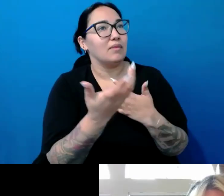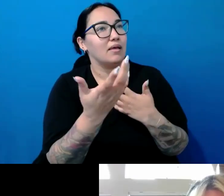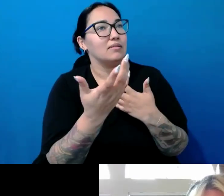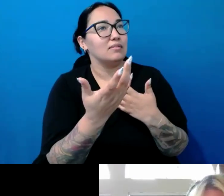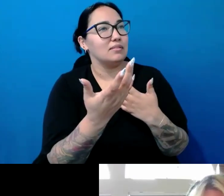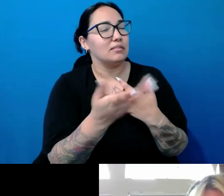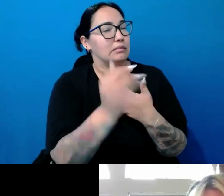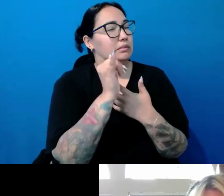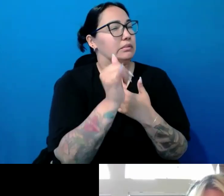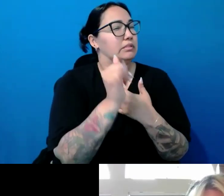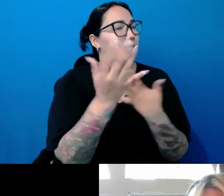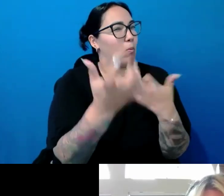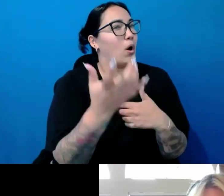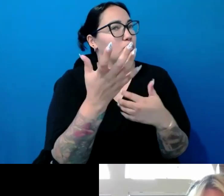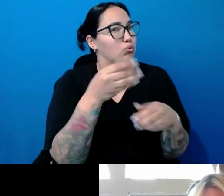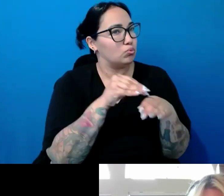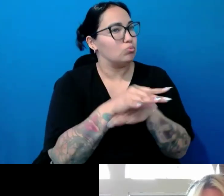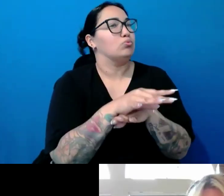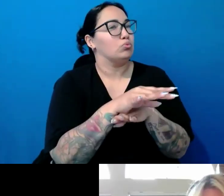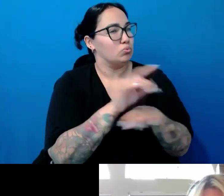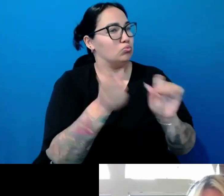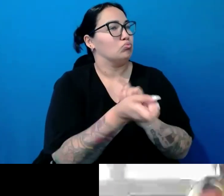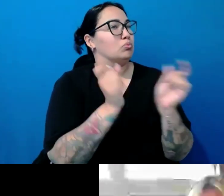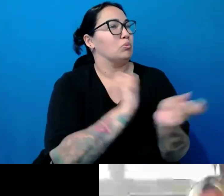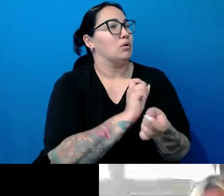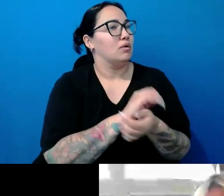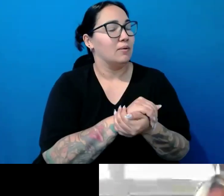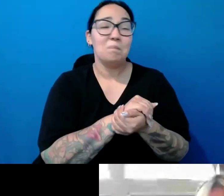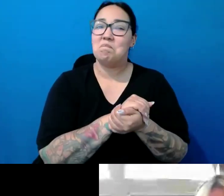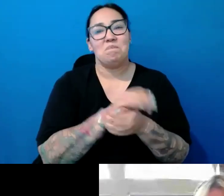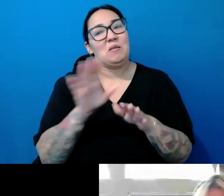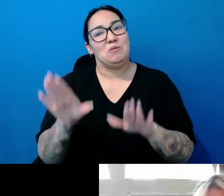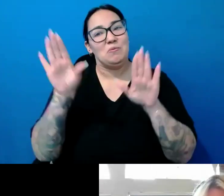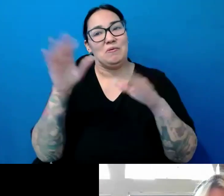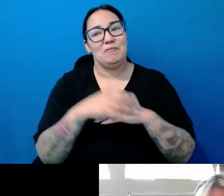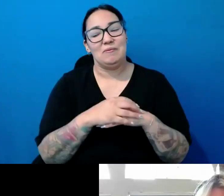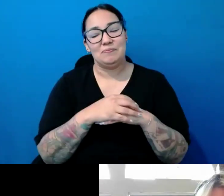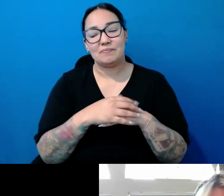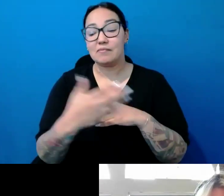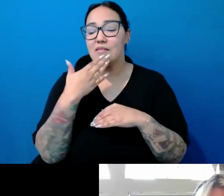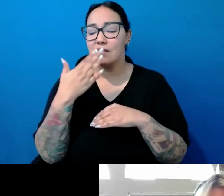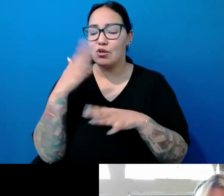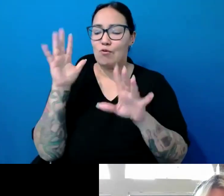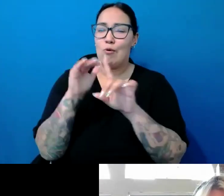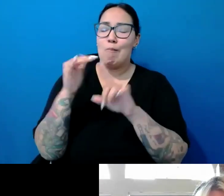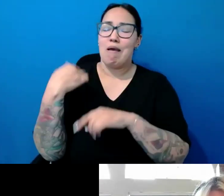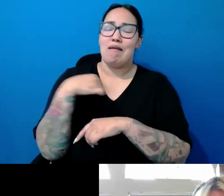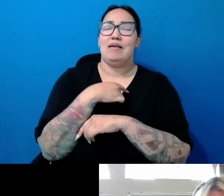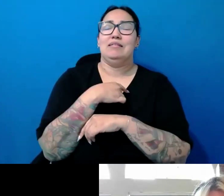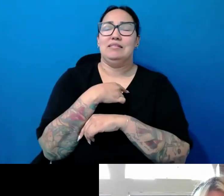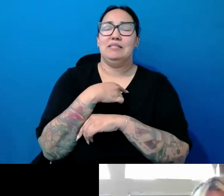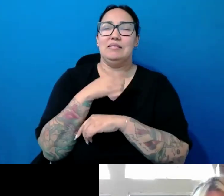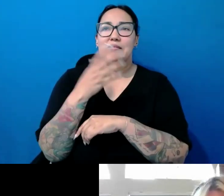see significant change. That's wonderful. Thank you for reminding us that the